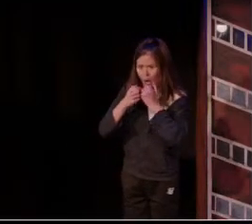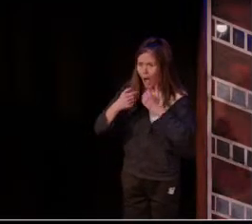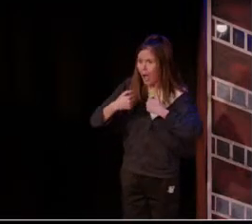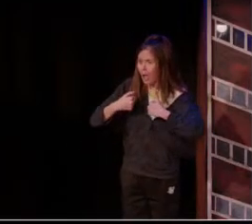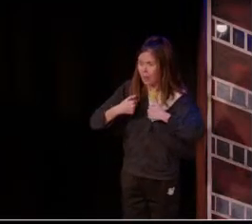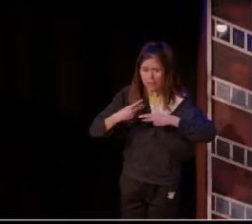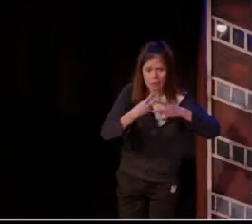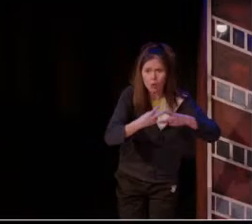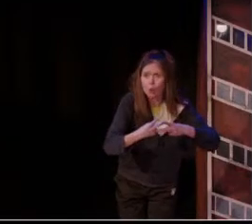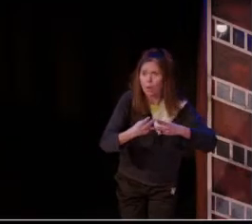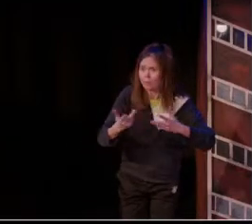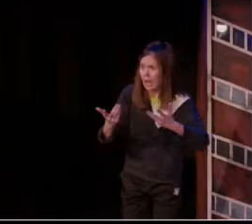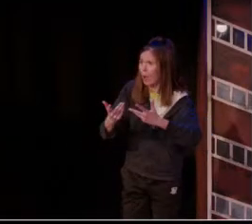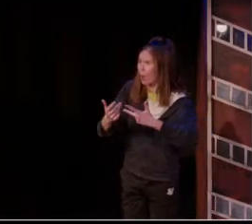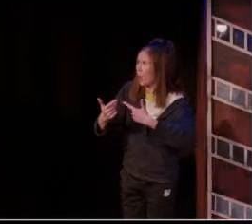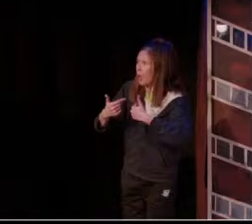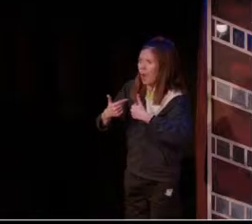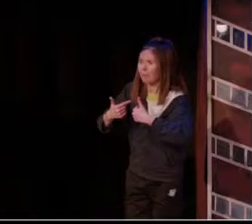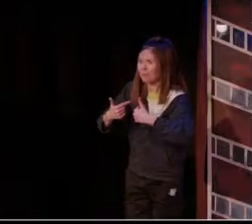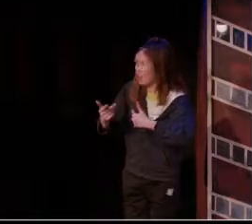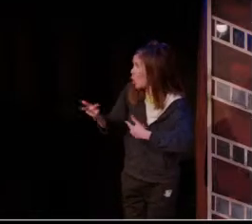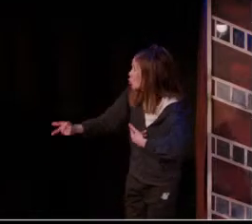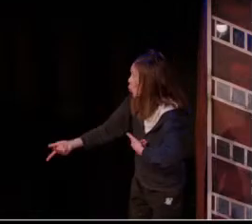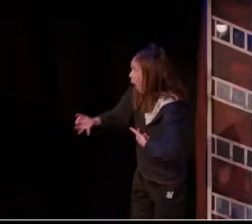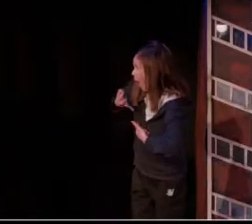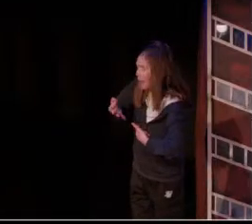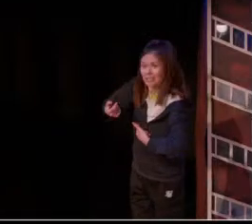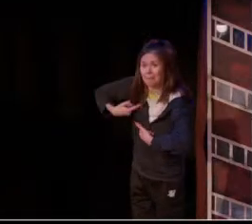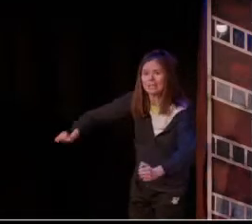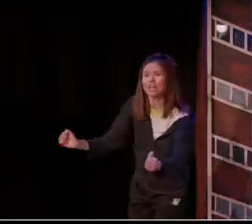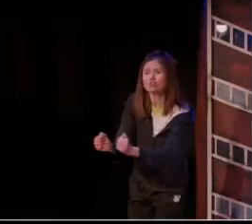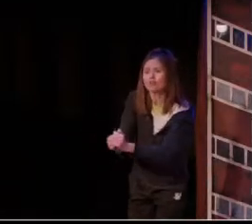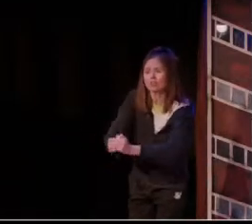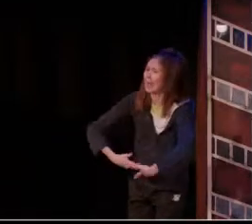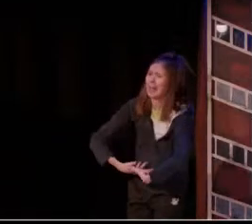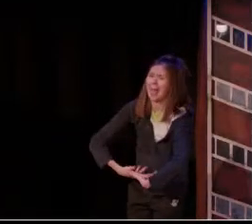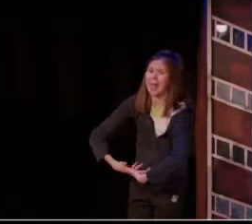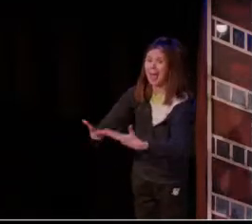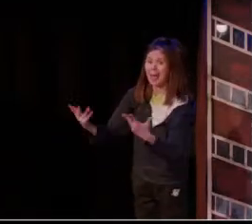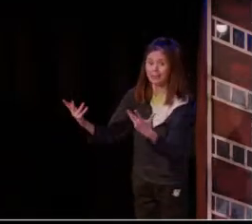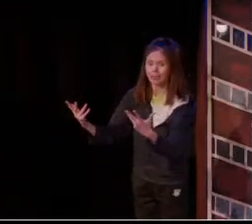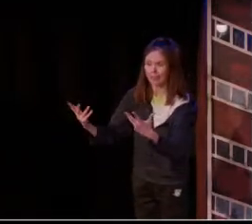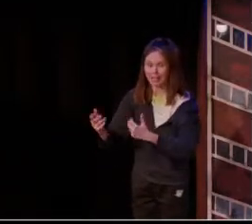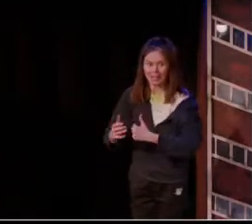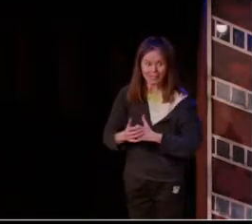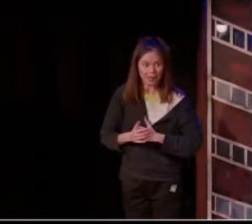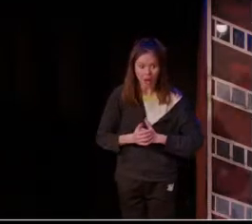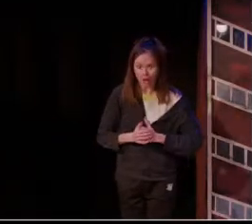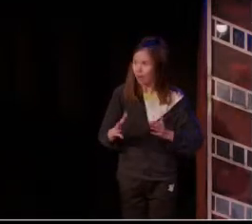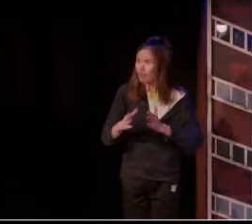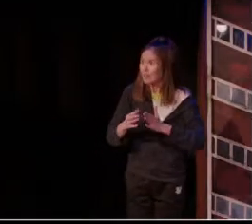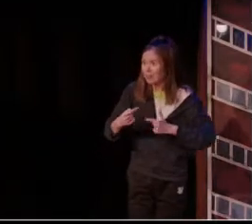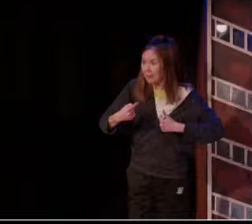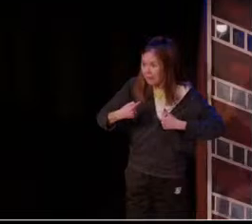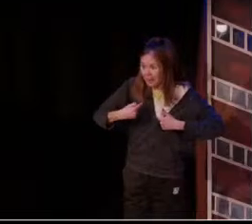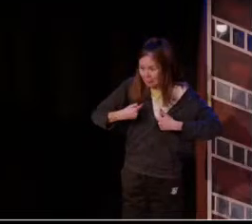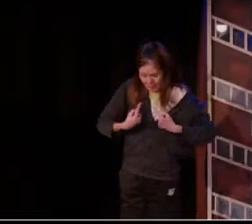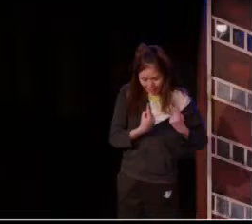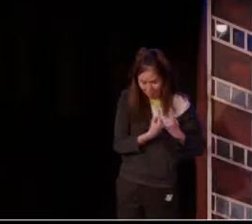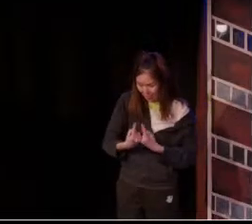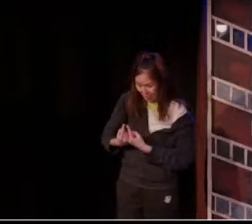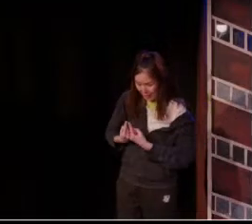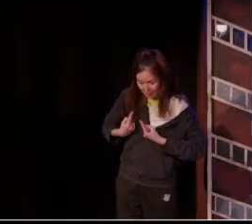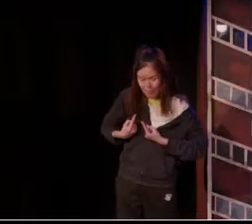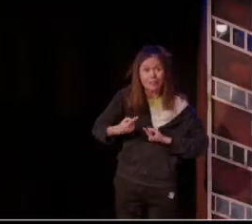ability would undertake and nobleness allow, at least this much, I would pawn what little blood I have